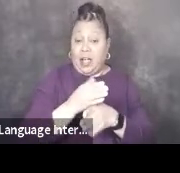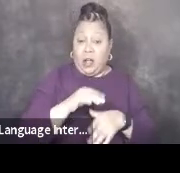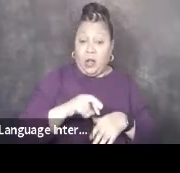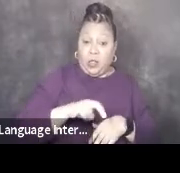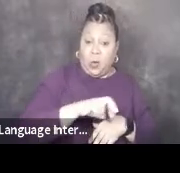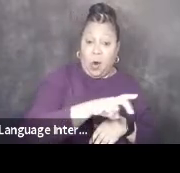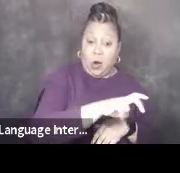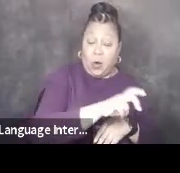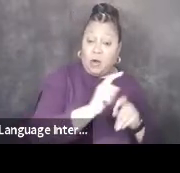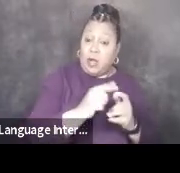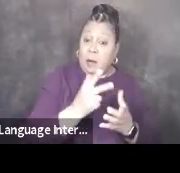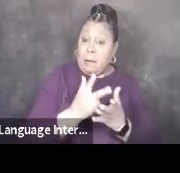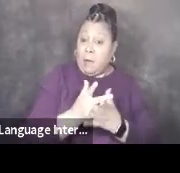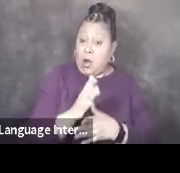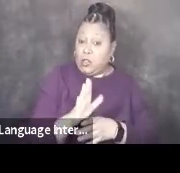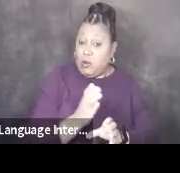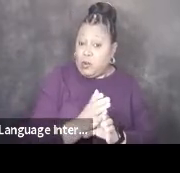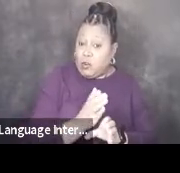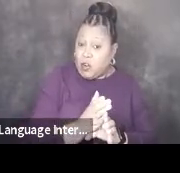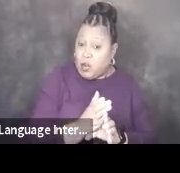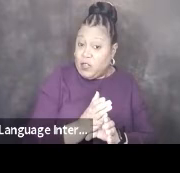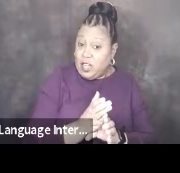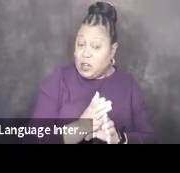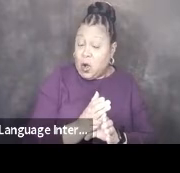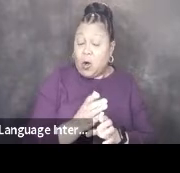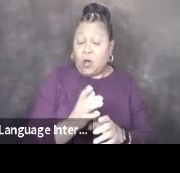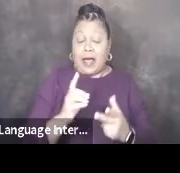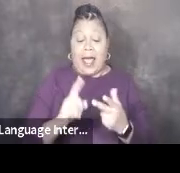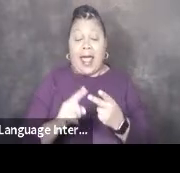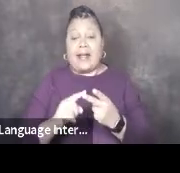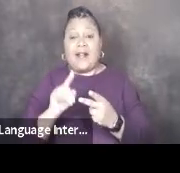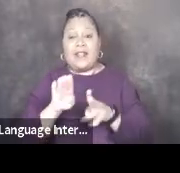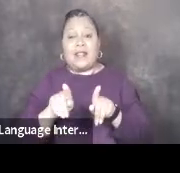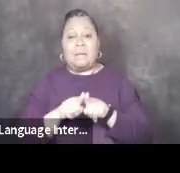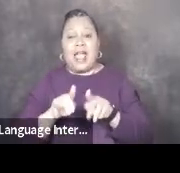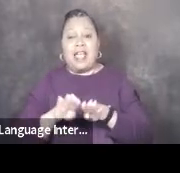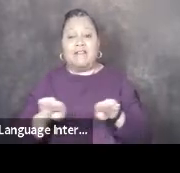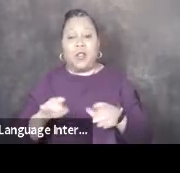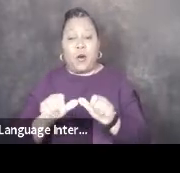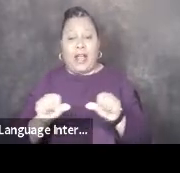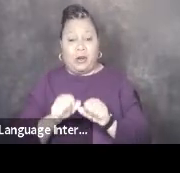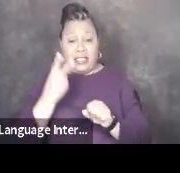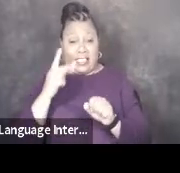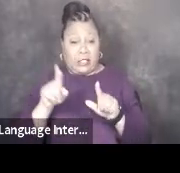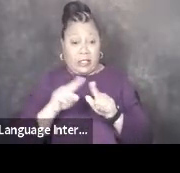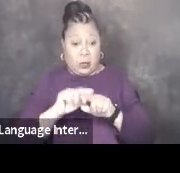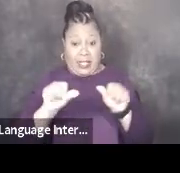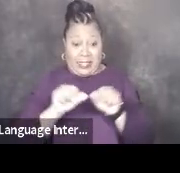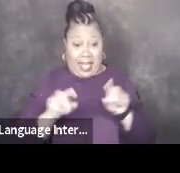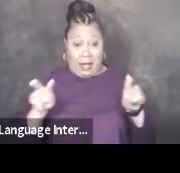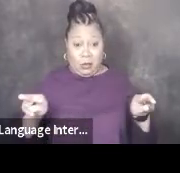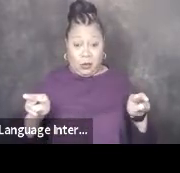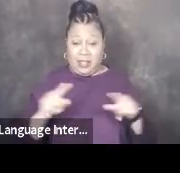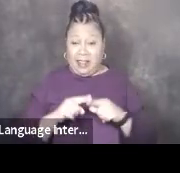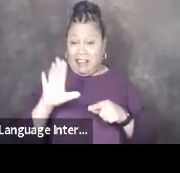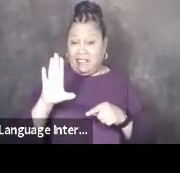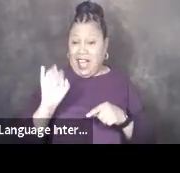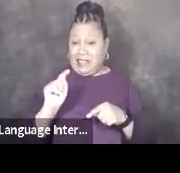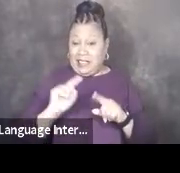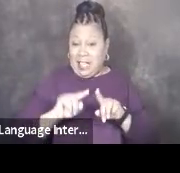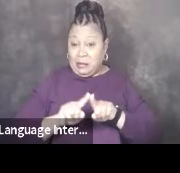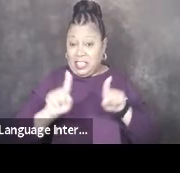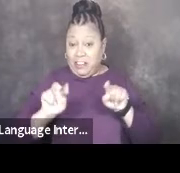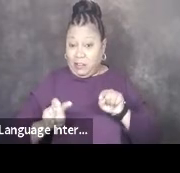or where you might park your vehicle and the main floor area. You can see these two examples. There's about a 5-step